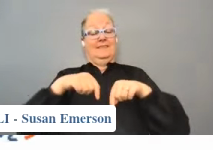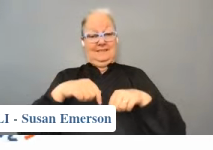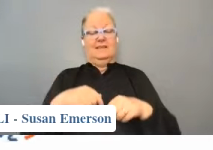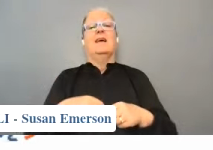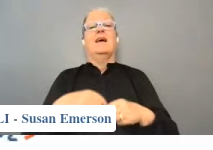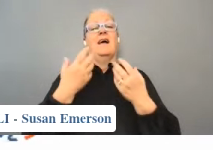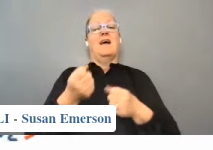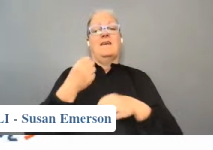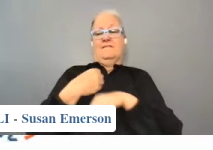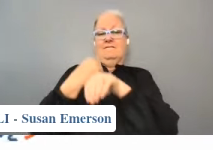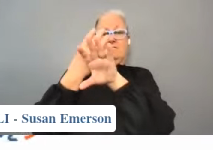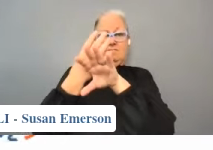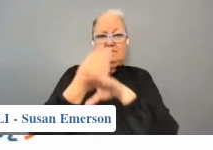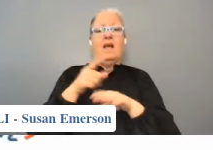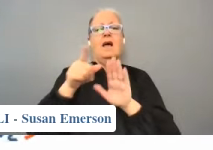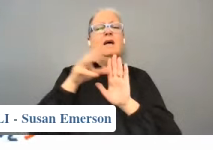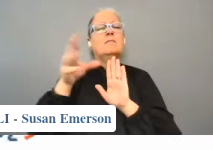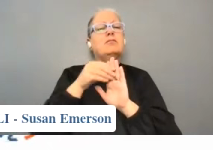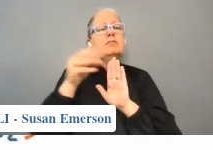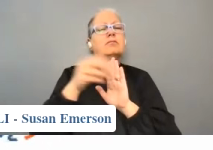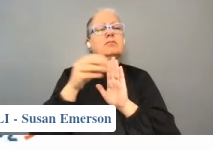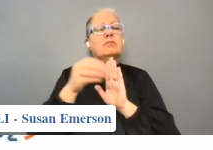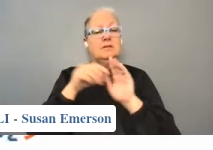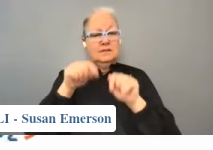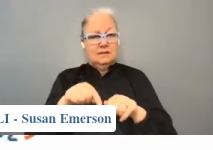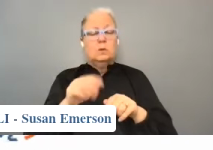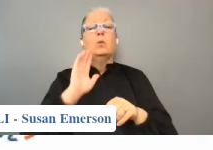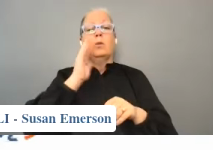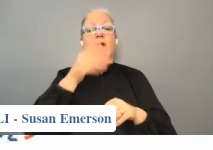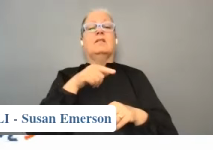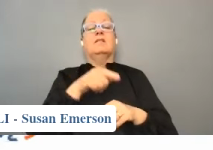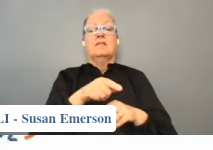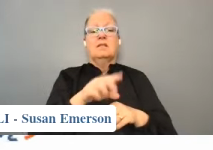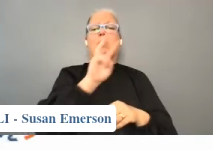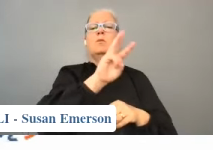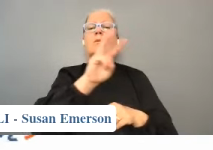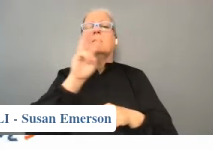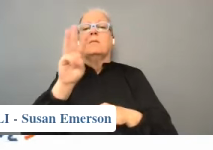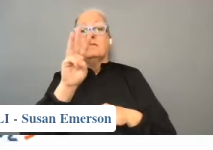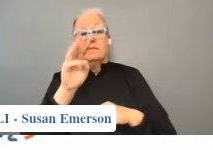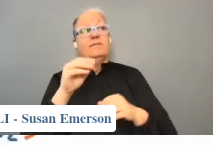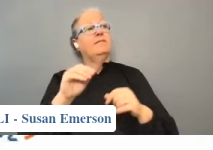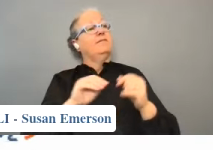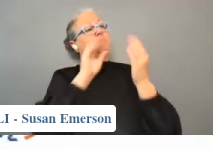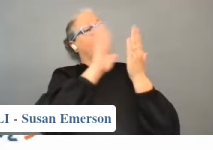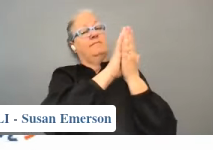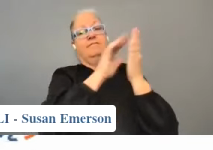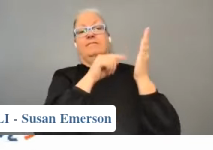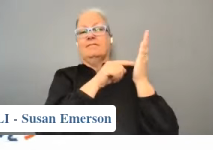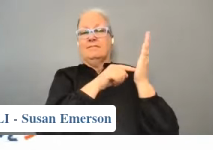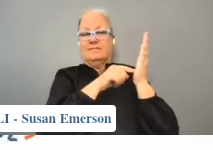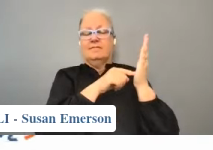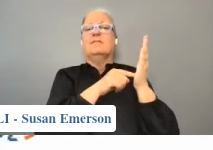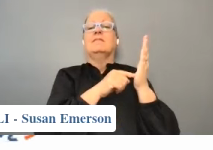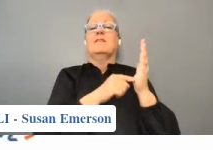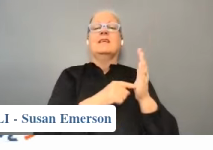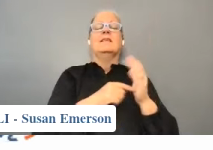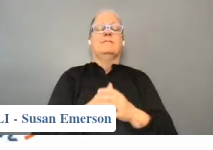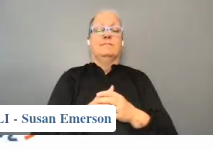public through the socialprotection.org website. To prevent background noise and